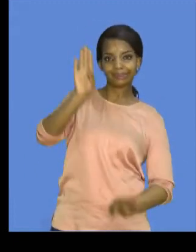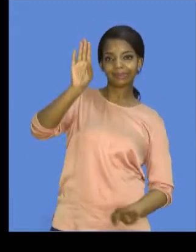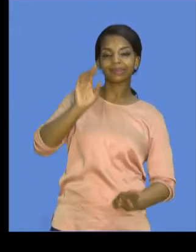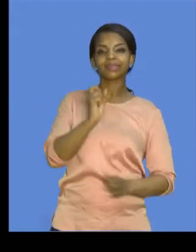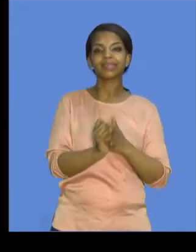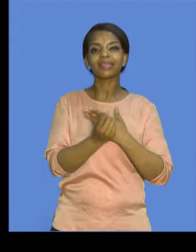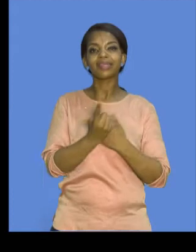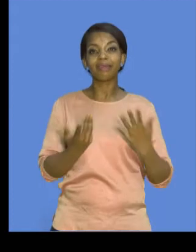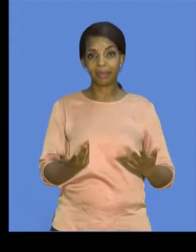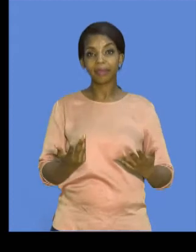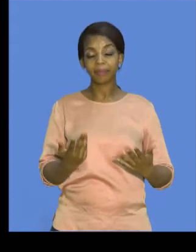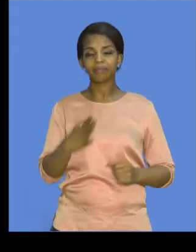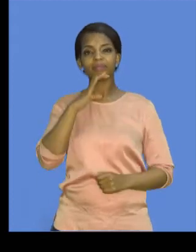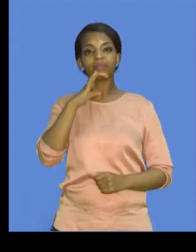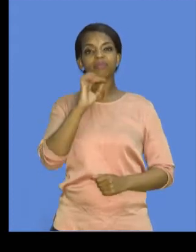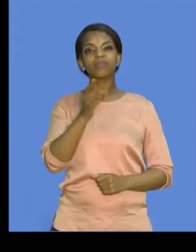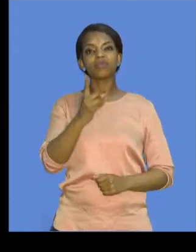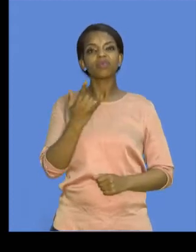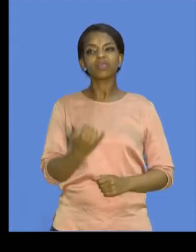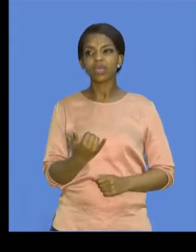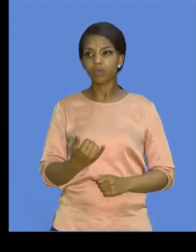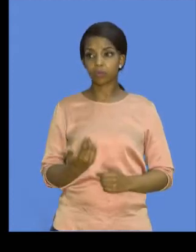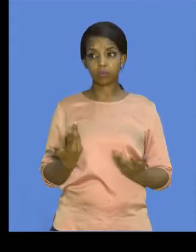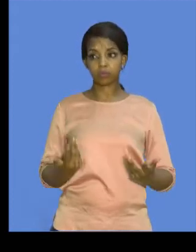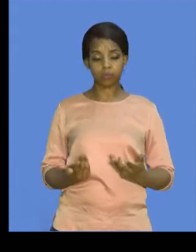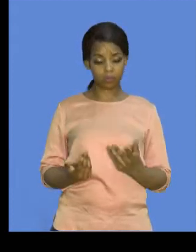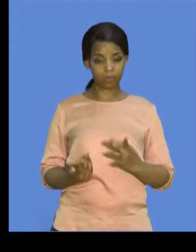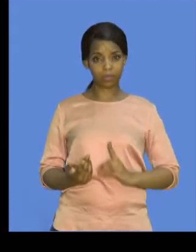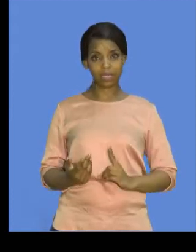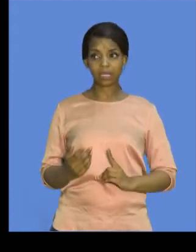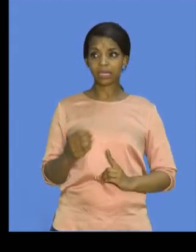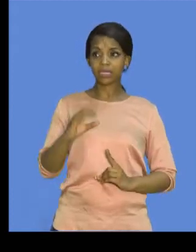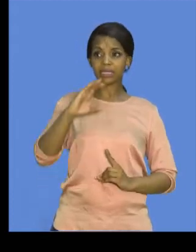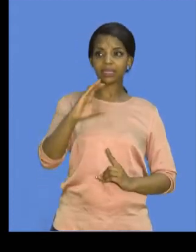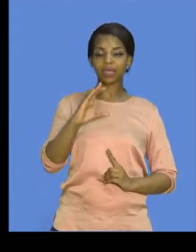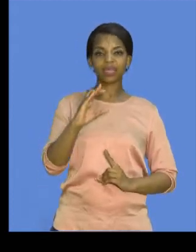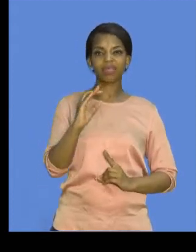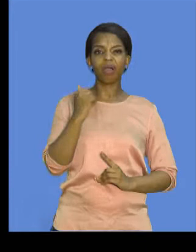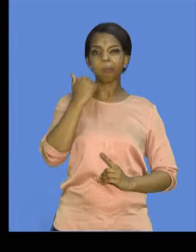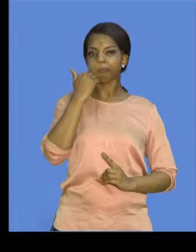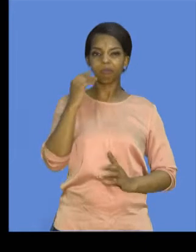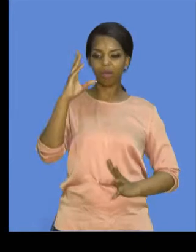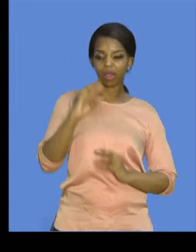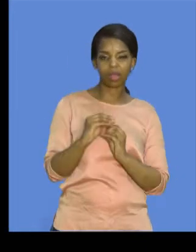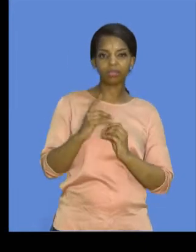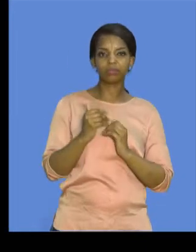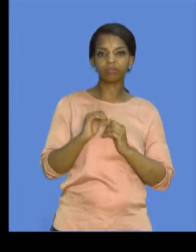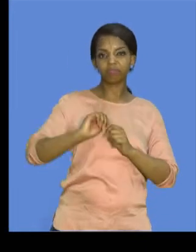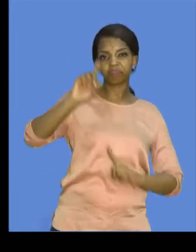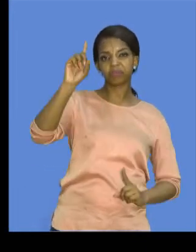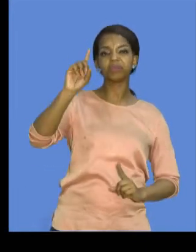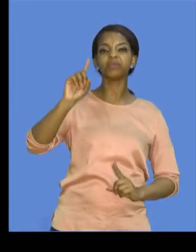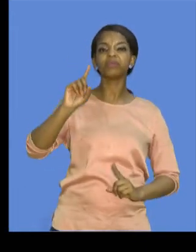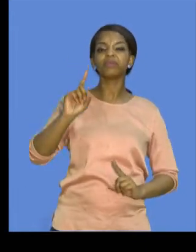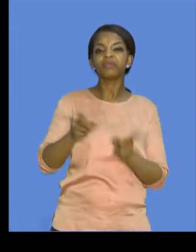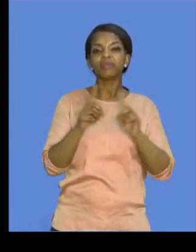it. So this is the force on C by D, right? So this is force by D rather on